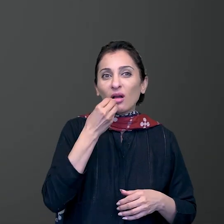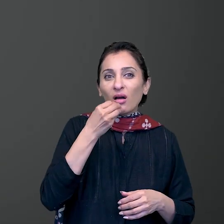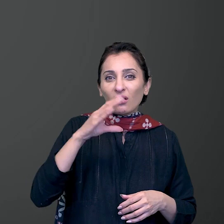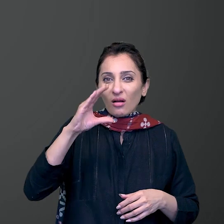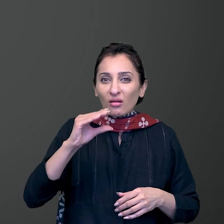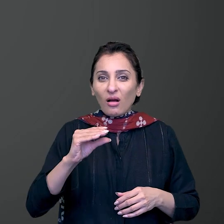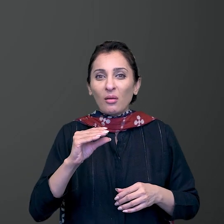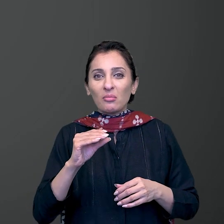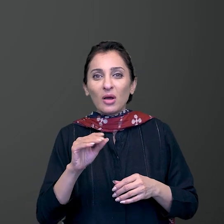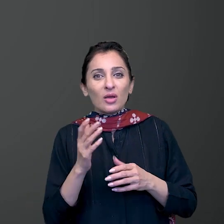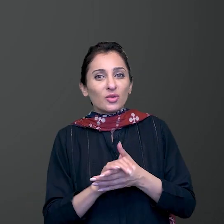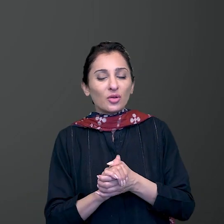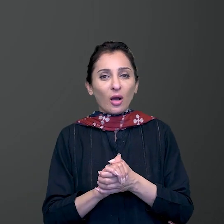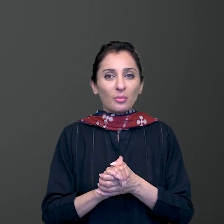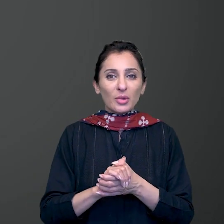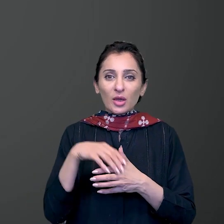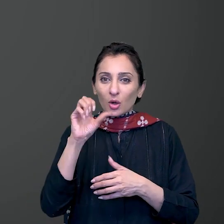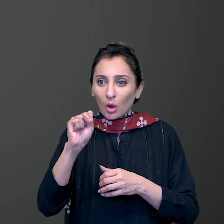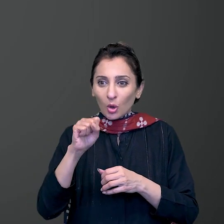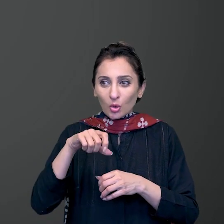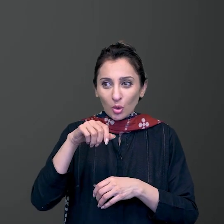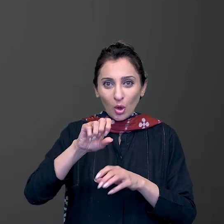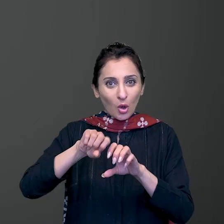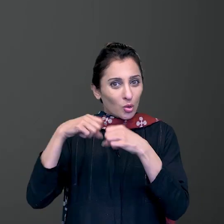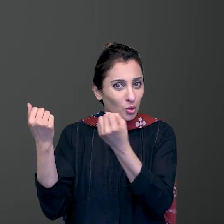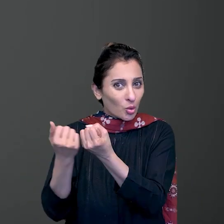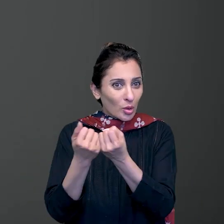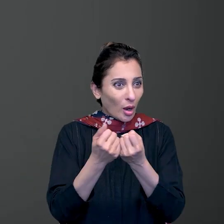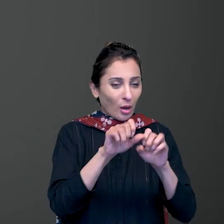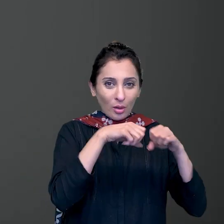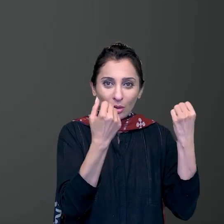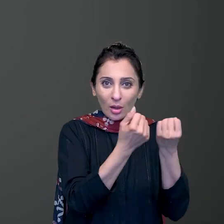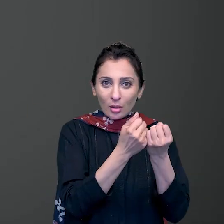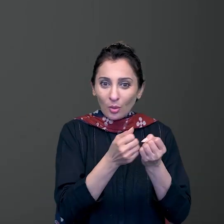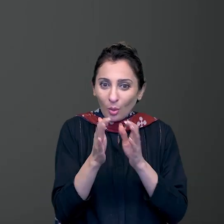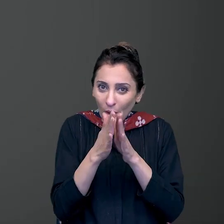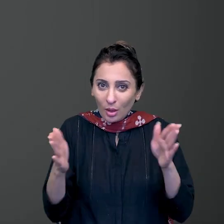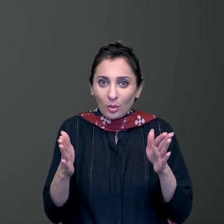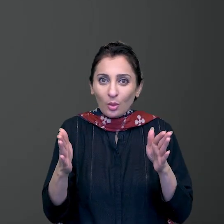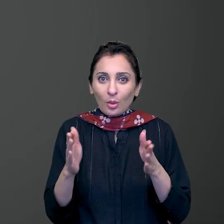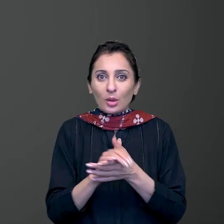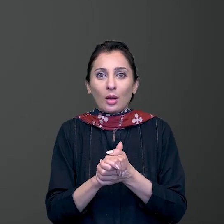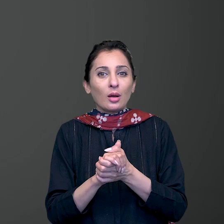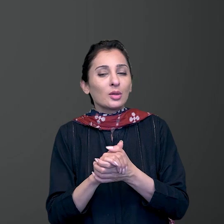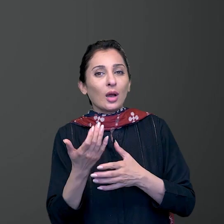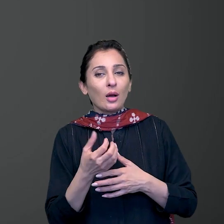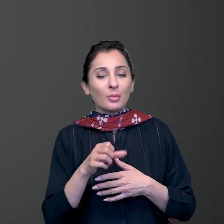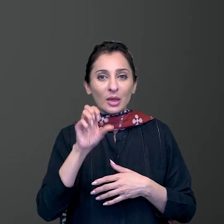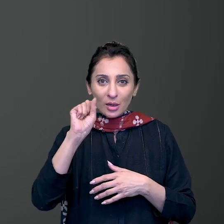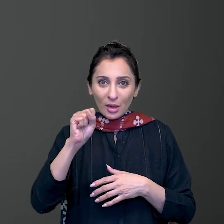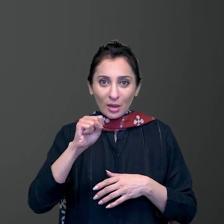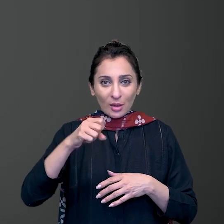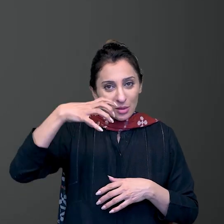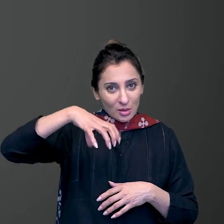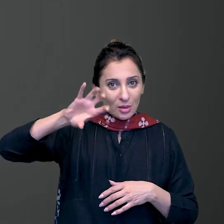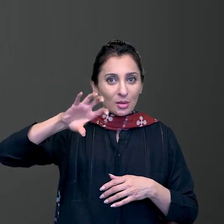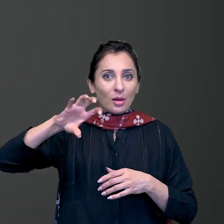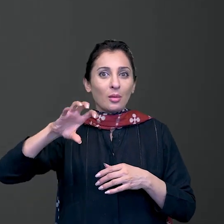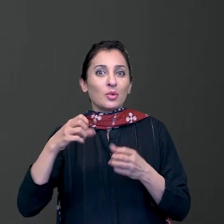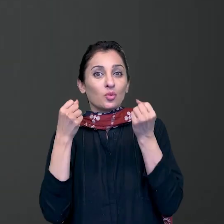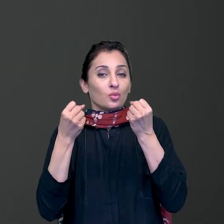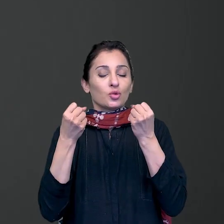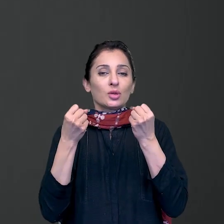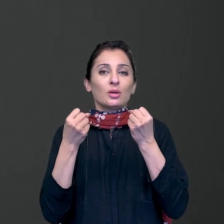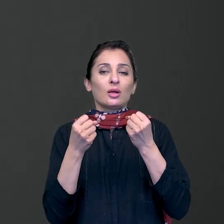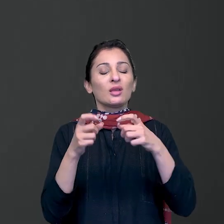split between Sudan and South Sudan, the disruption in Syria, it all gave me a new perspective to how the world